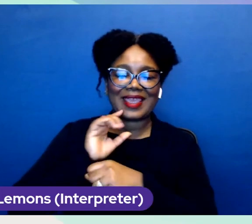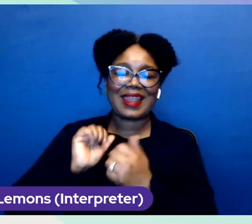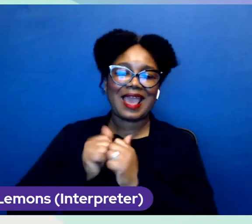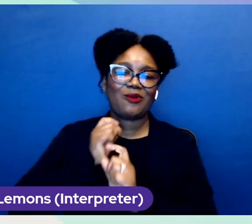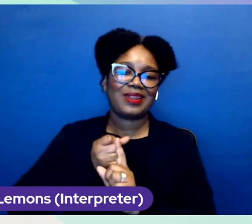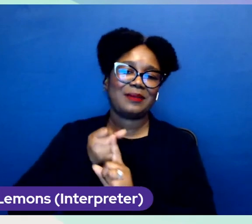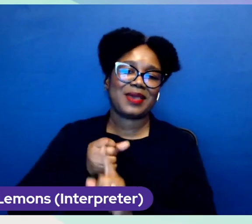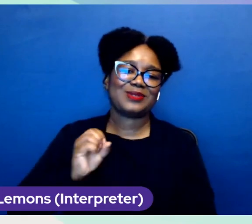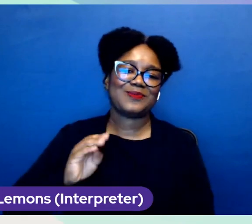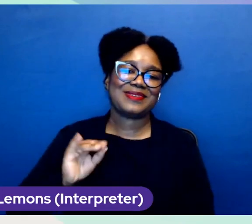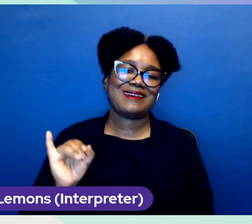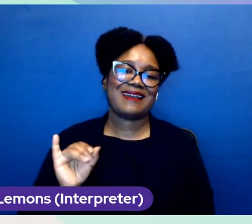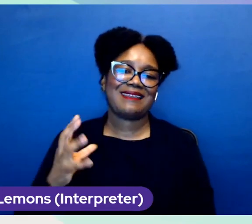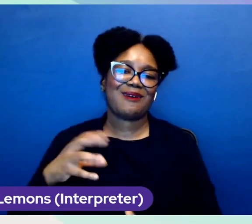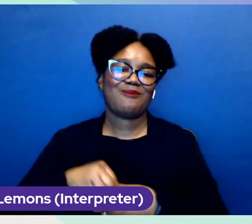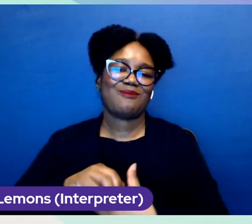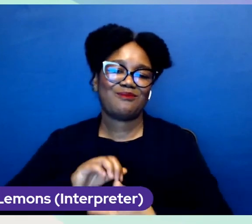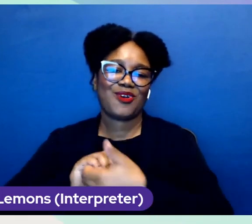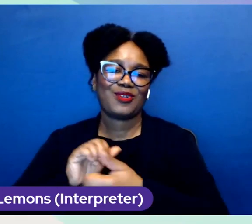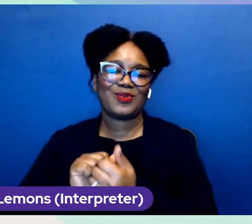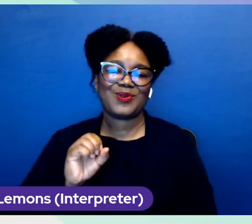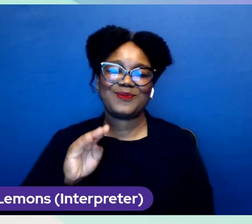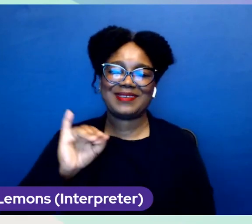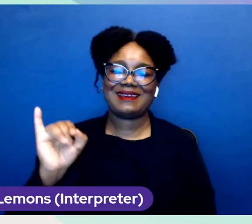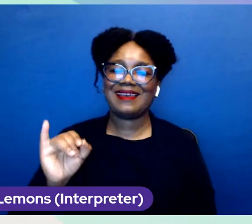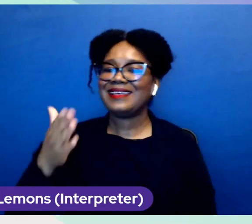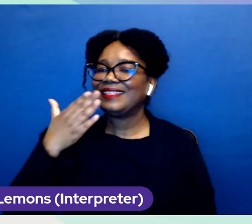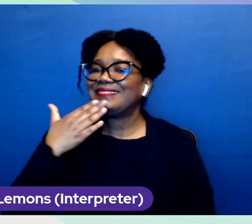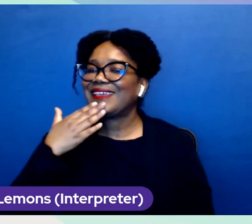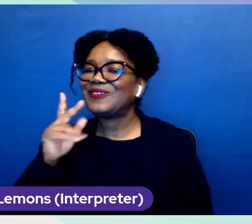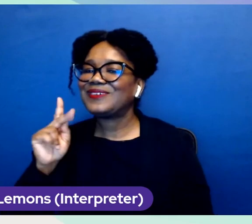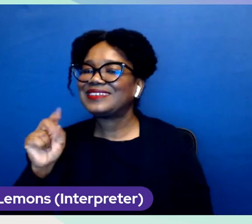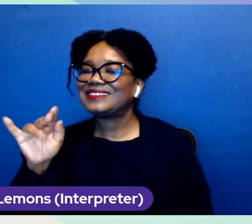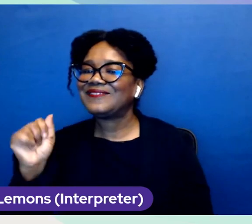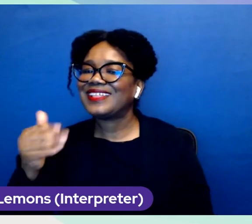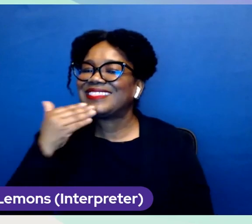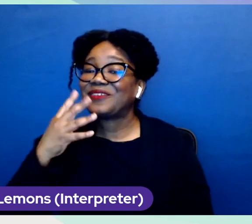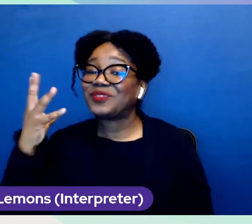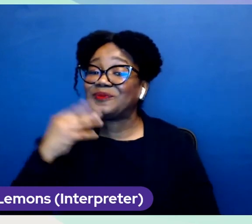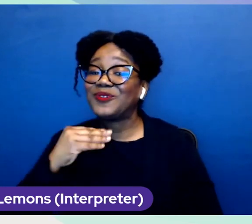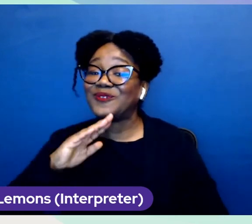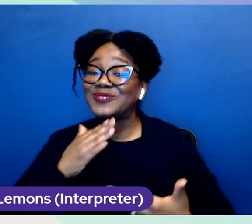you, everyone. Thank you, Kasiva, for joining us today. And thank you for this beautiful song. Thank you, Mina.